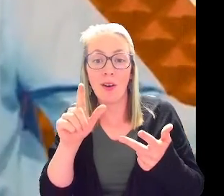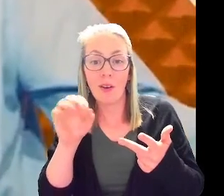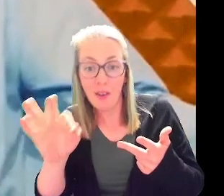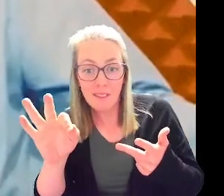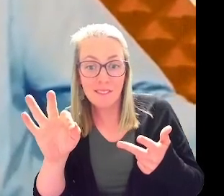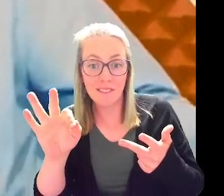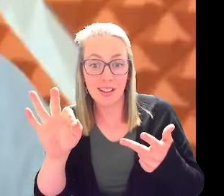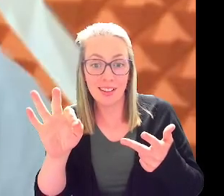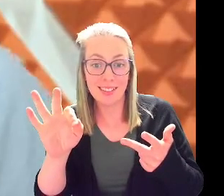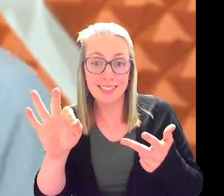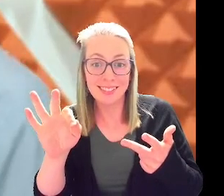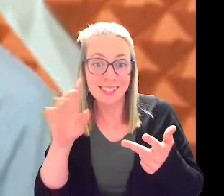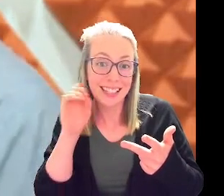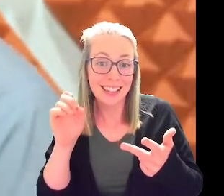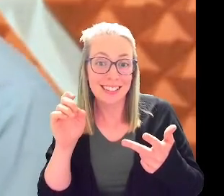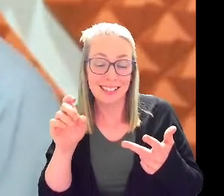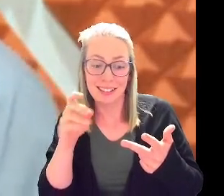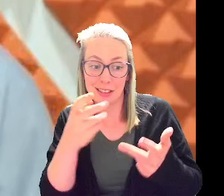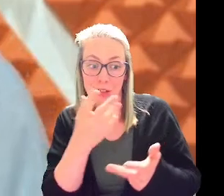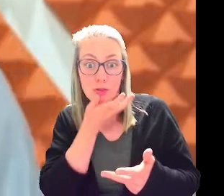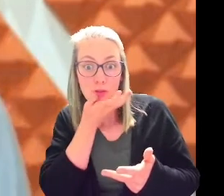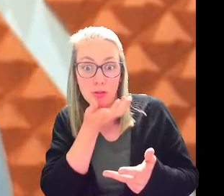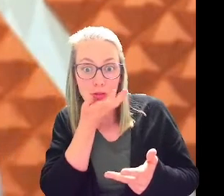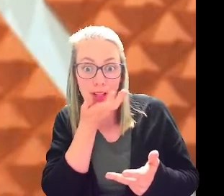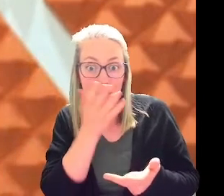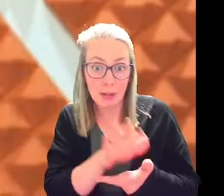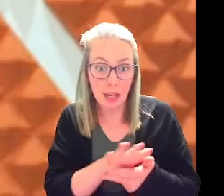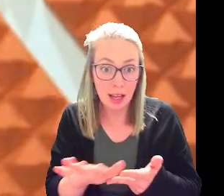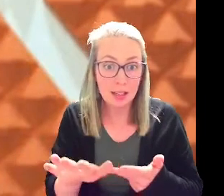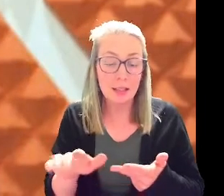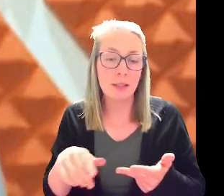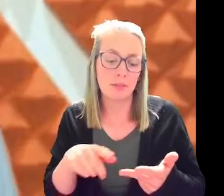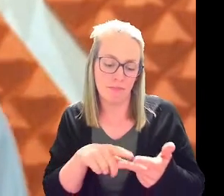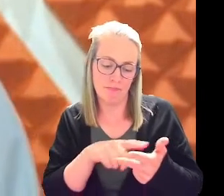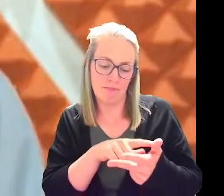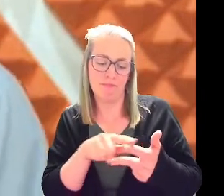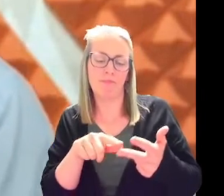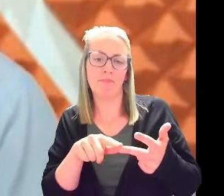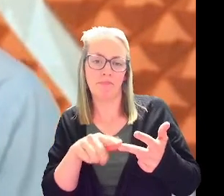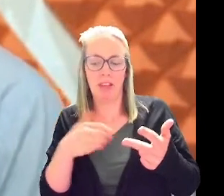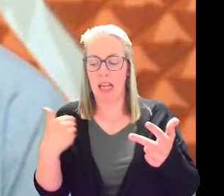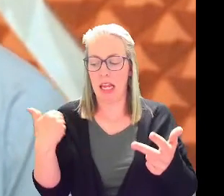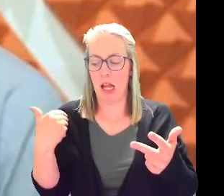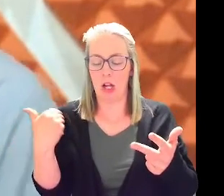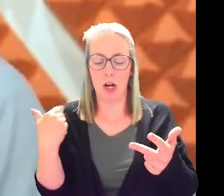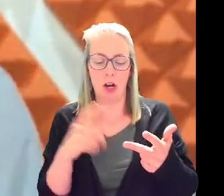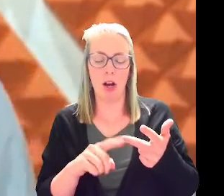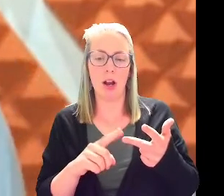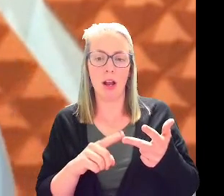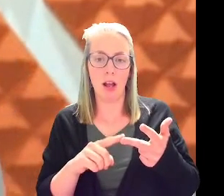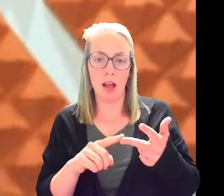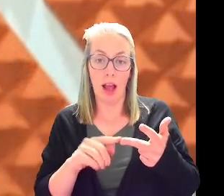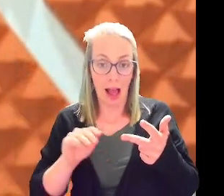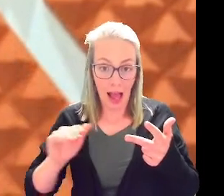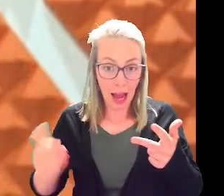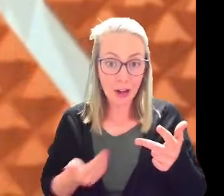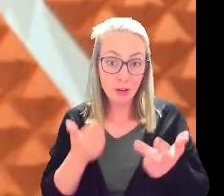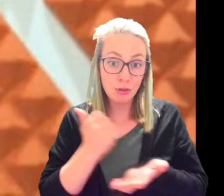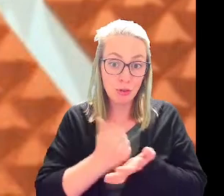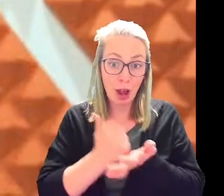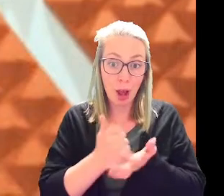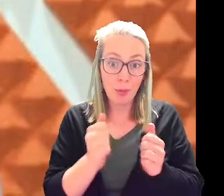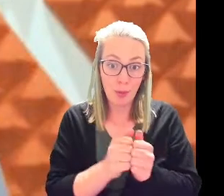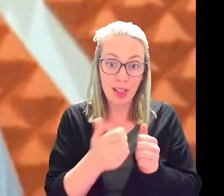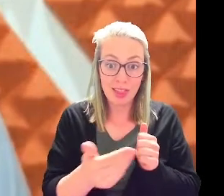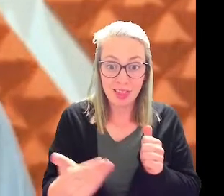literally killed 2 holes. That's a place, if you're younger and you like this stuff, golf courses may hire you to actually help do a lot of